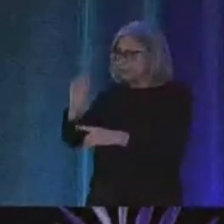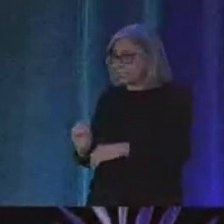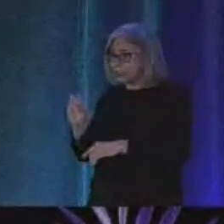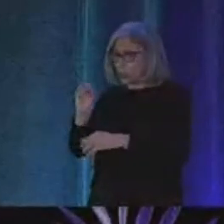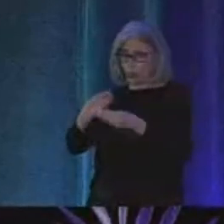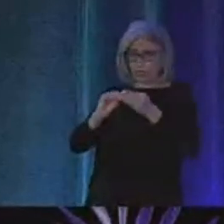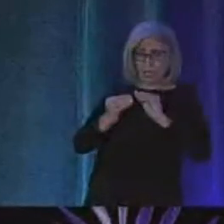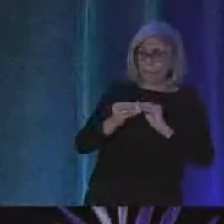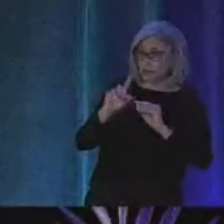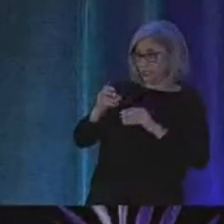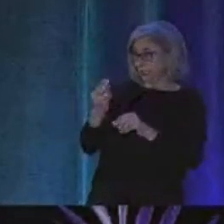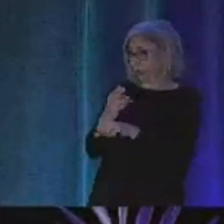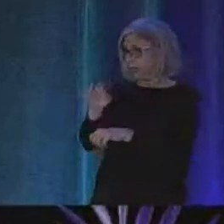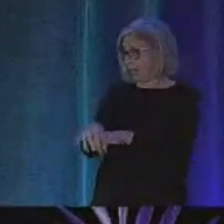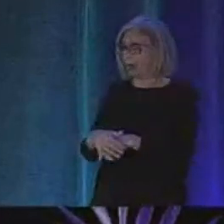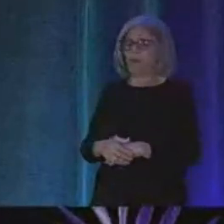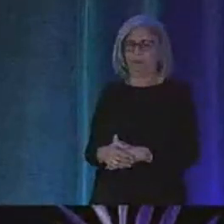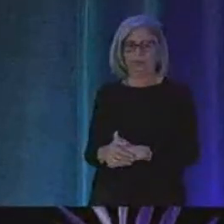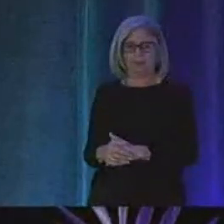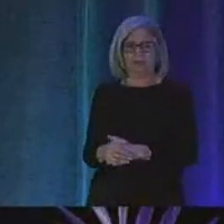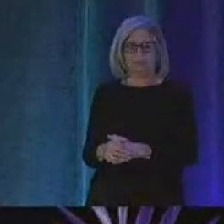numbers.